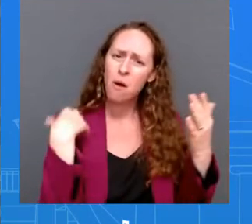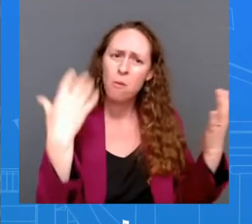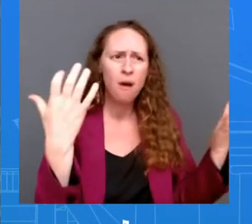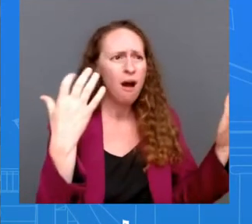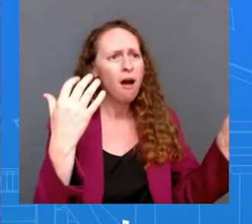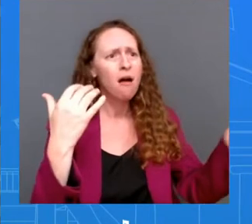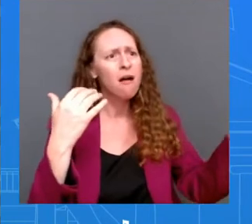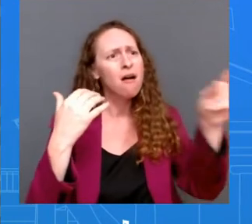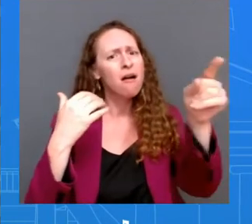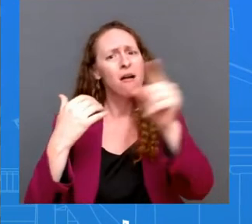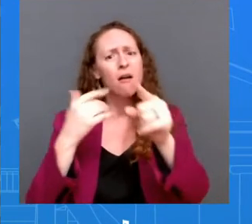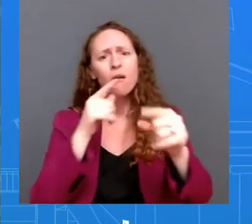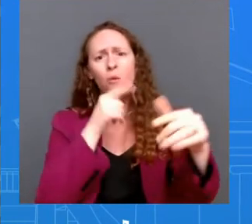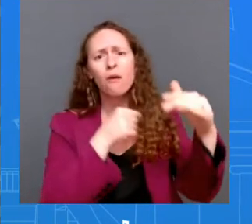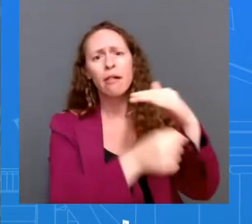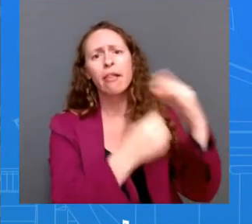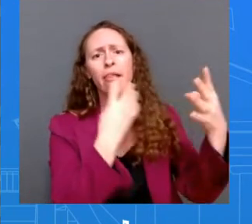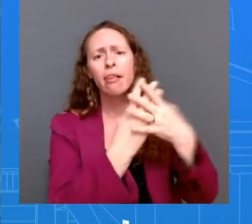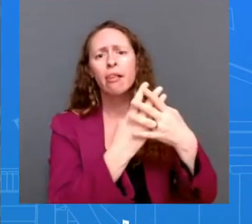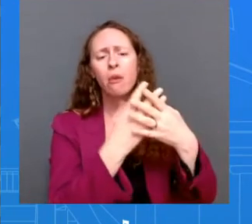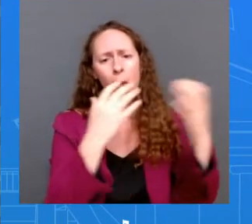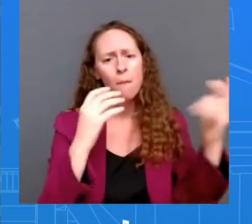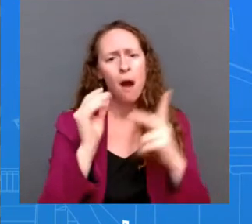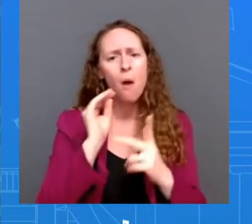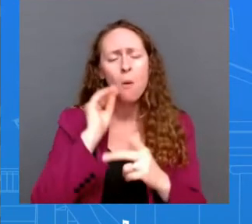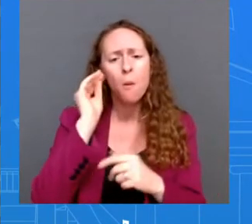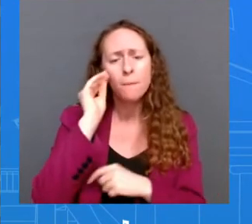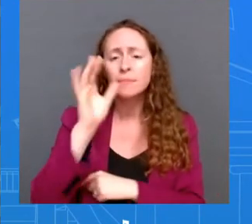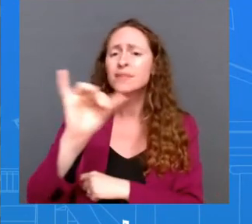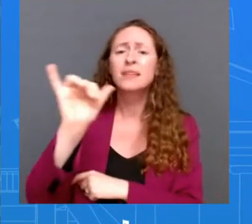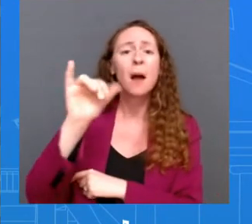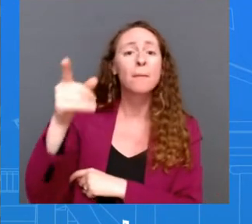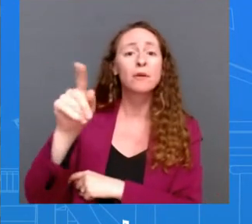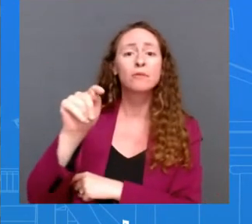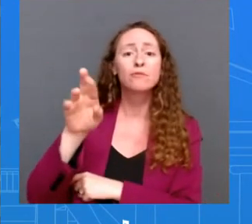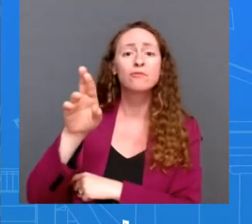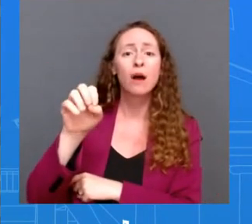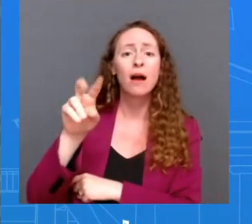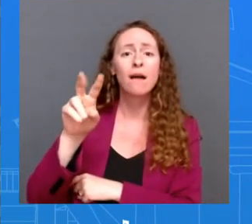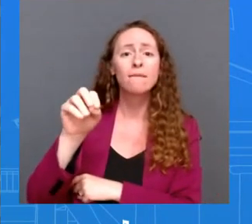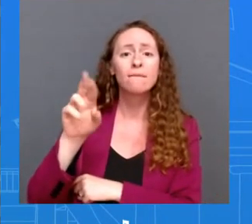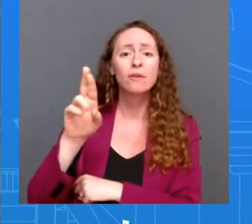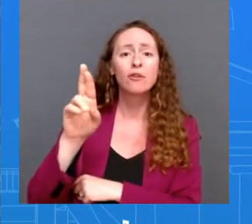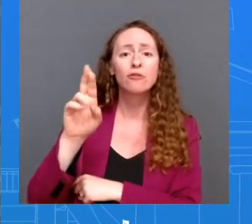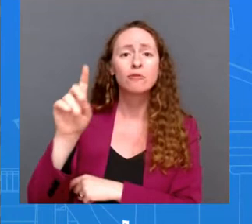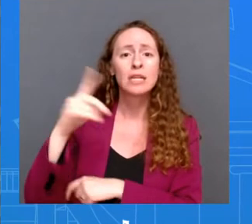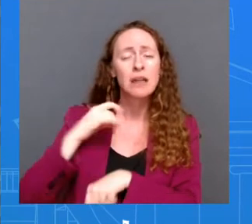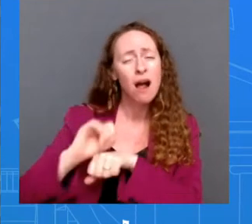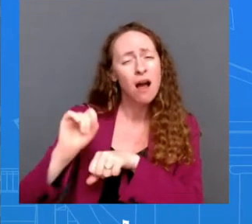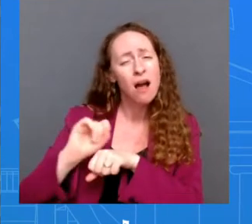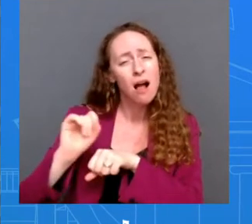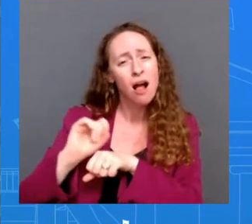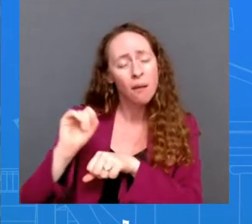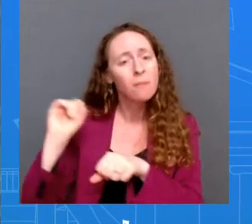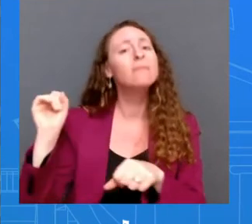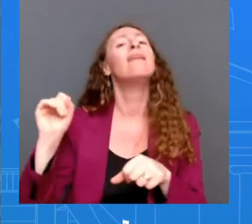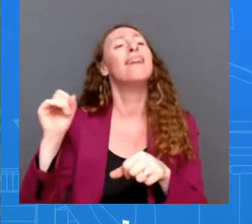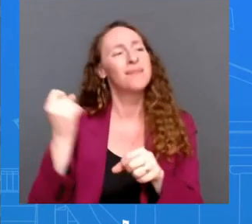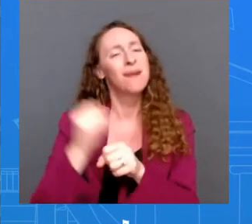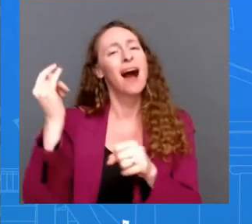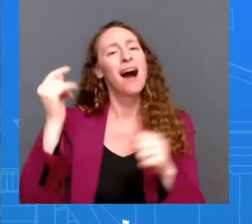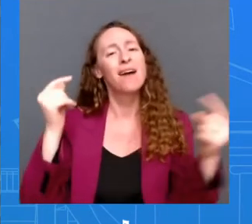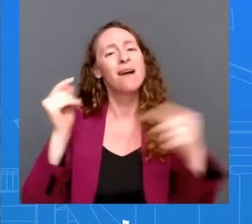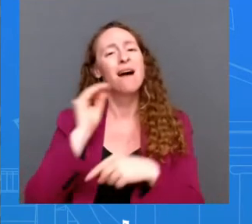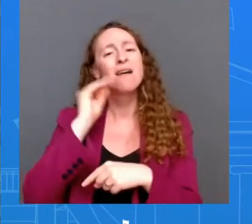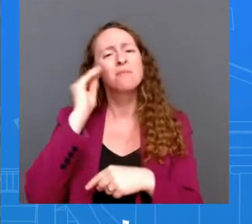And that's what we're going to do here. I can assure you, this is something the president and our national security